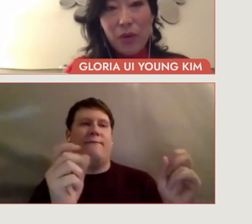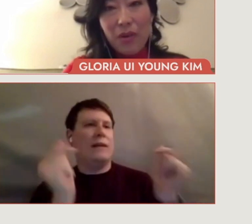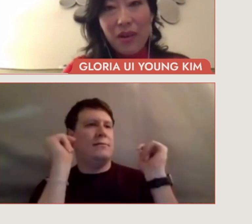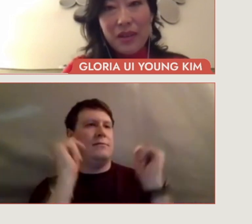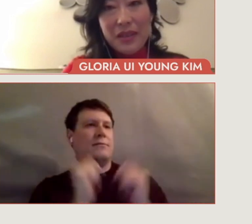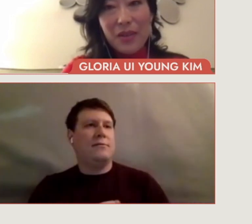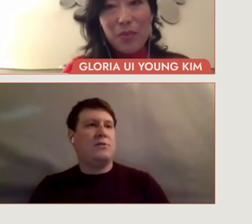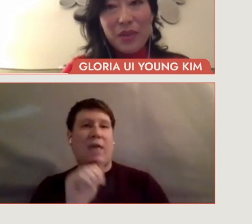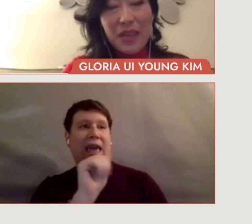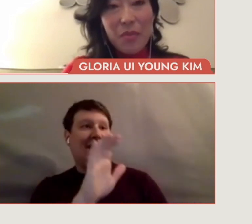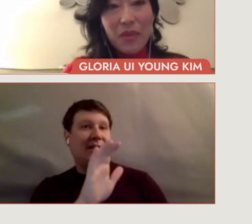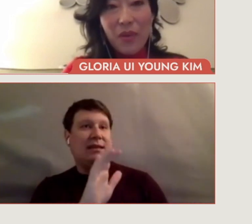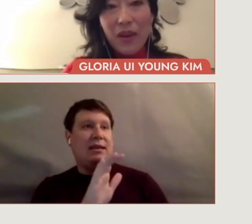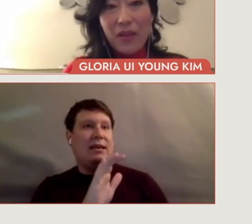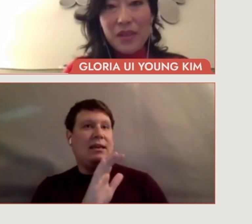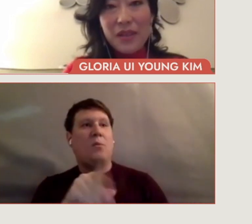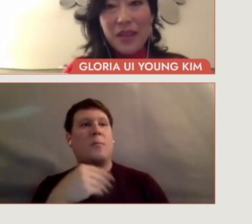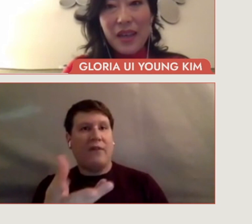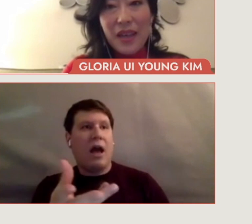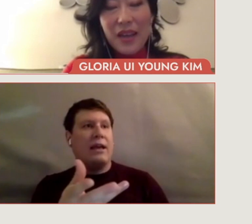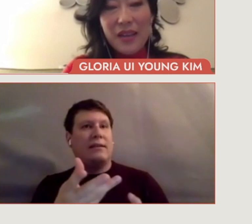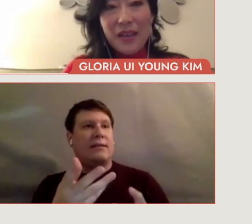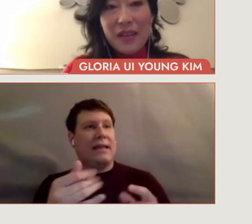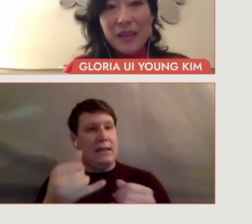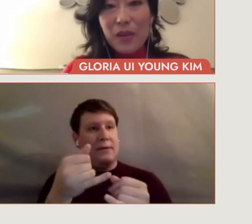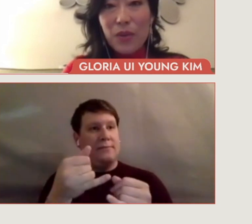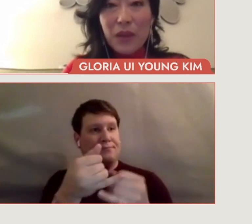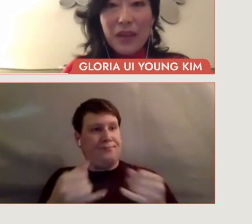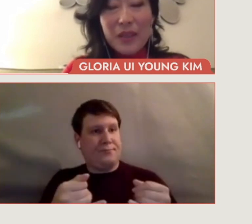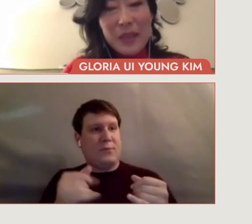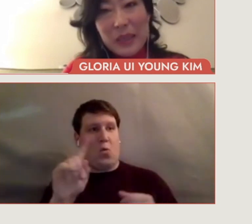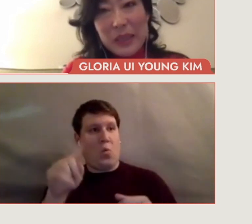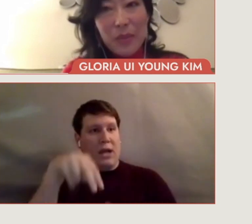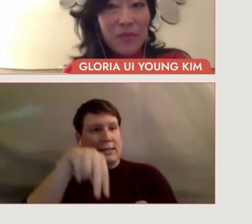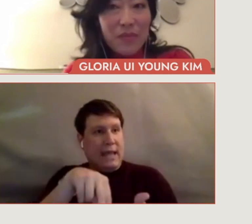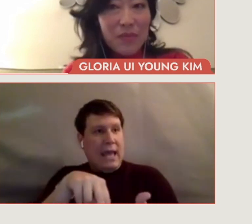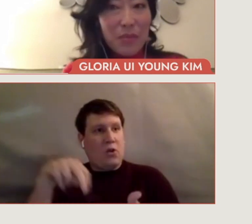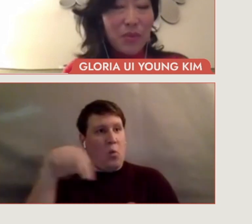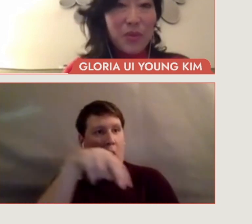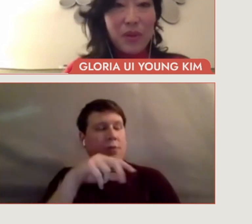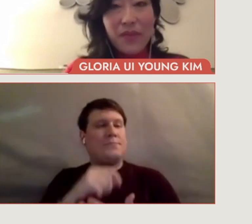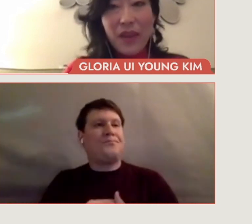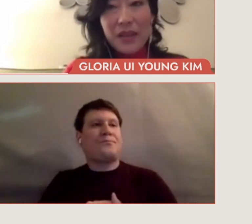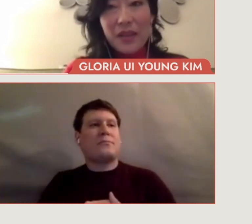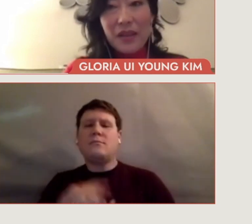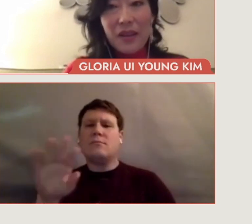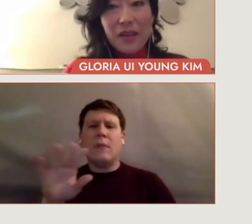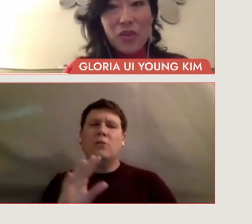her marks, you know, put the tape on the ground, and then, you know, like some people who don't have